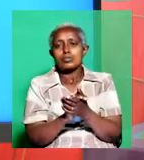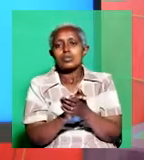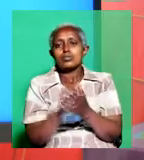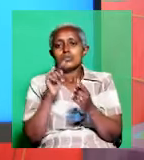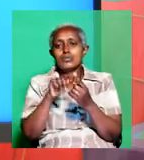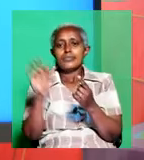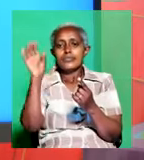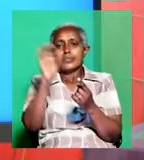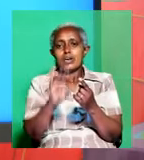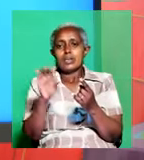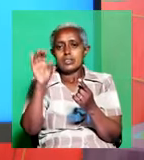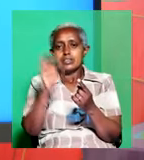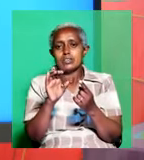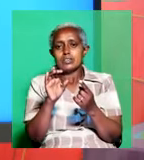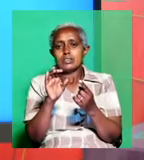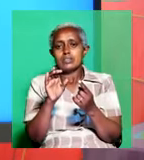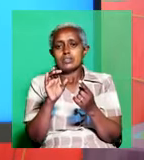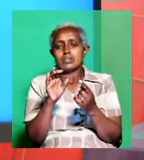to find